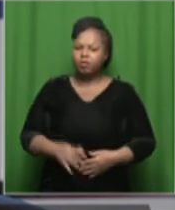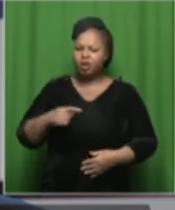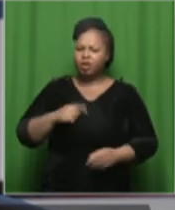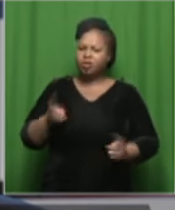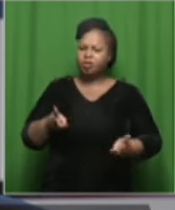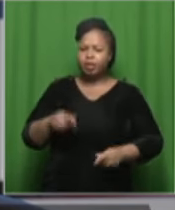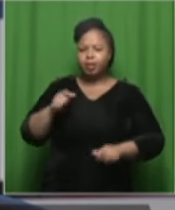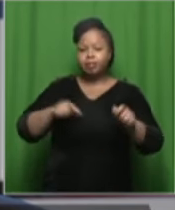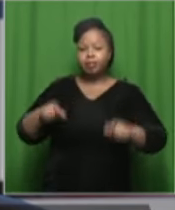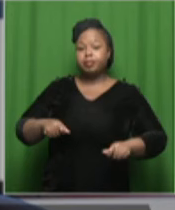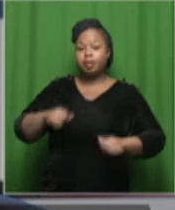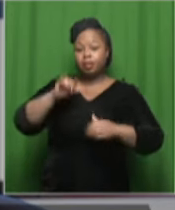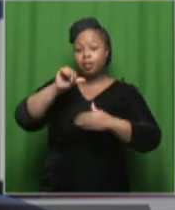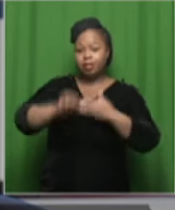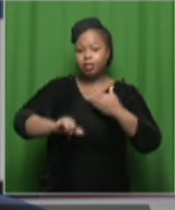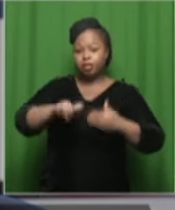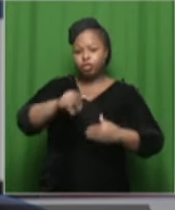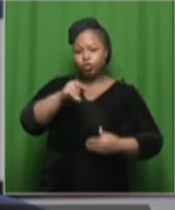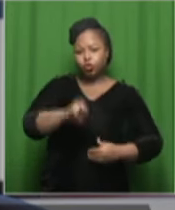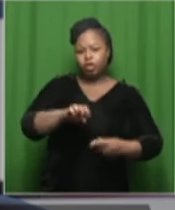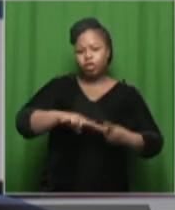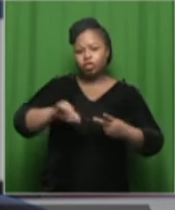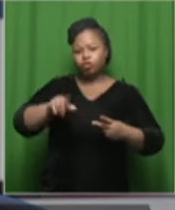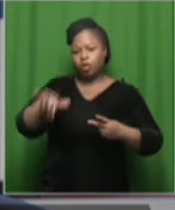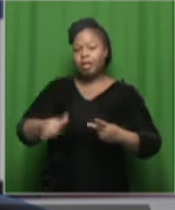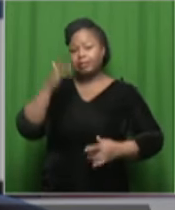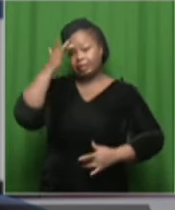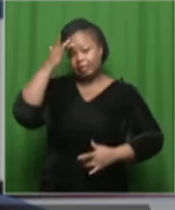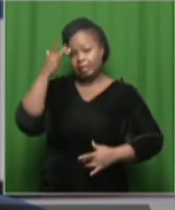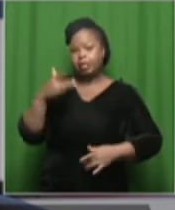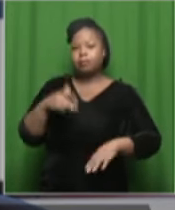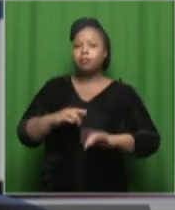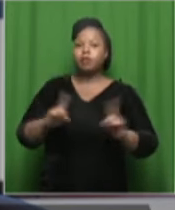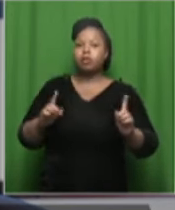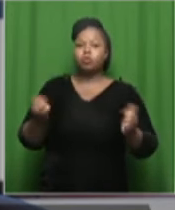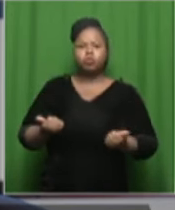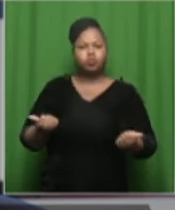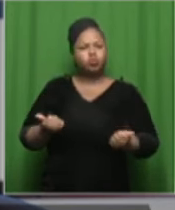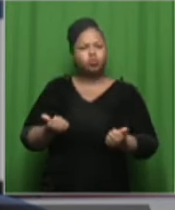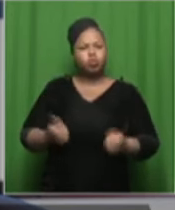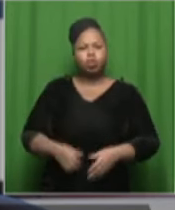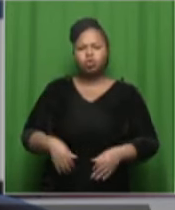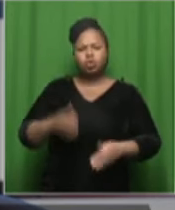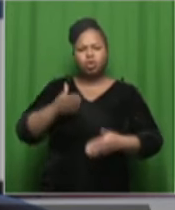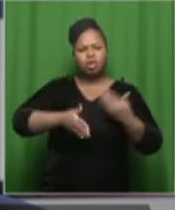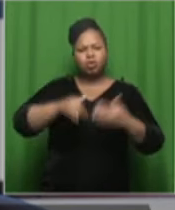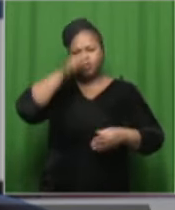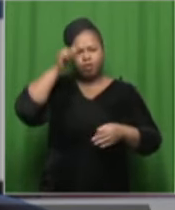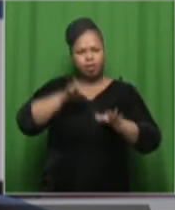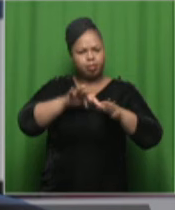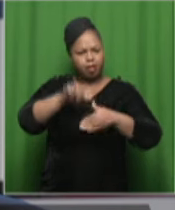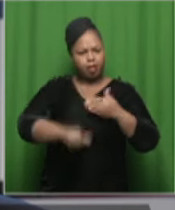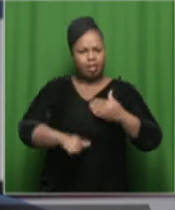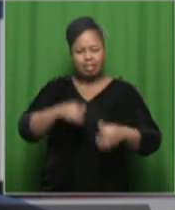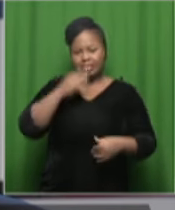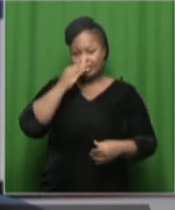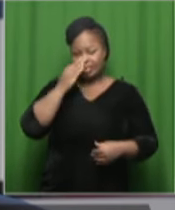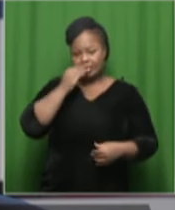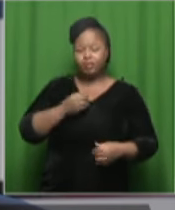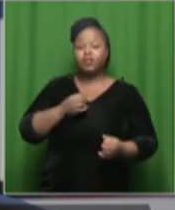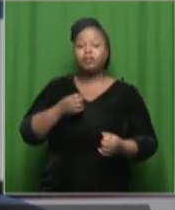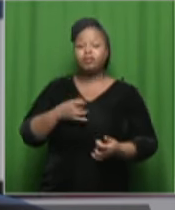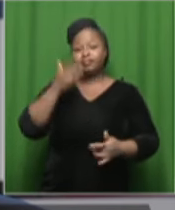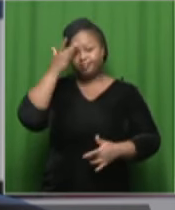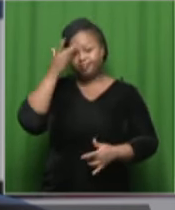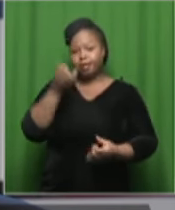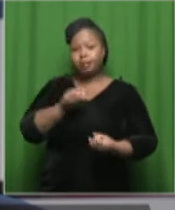see our peak levels in June, July. We are already seeing very, very high numbers from the end of April. So that is what is causing